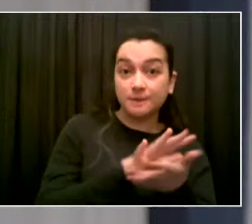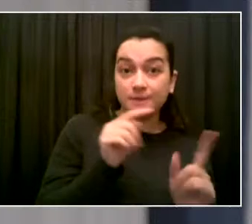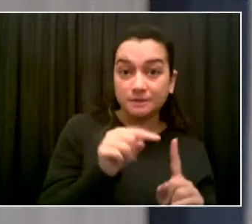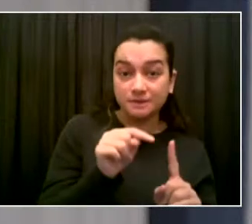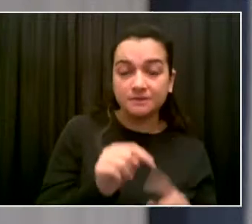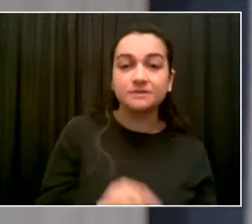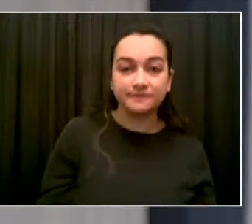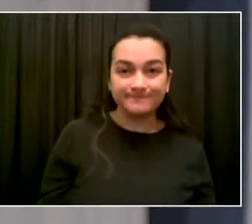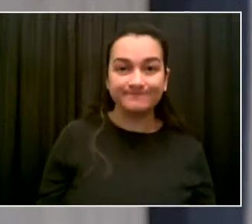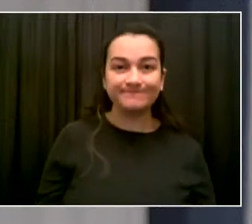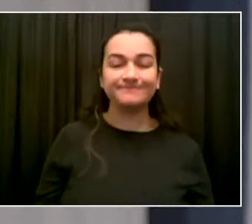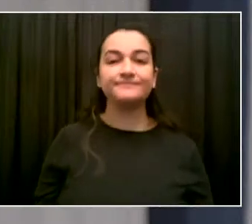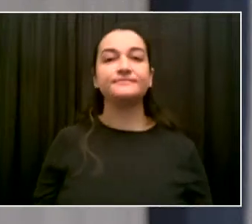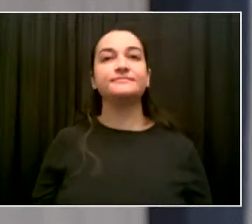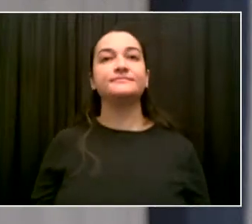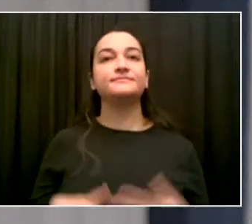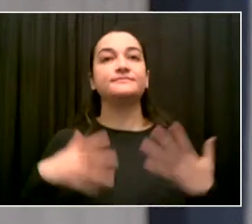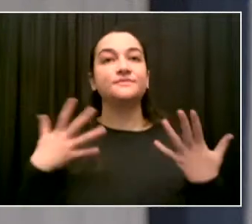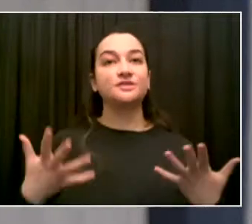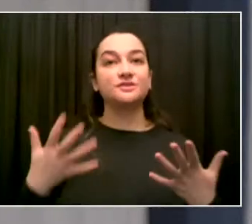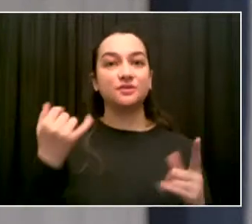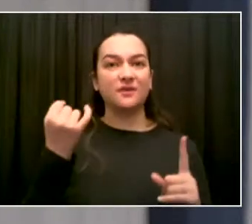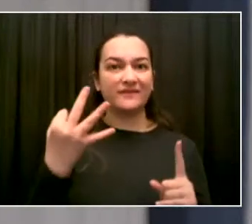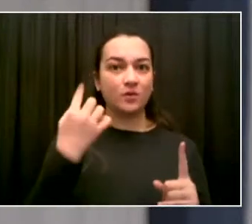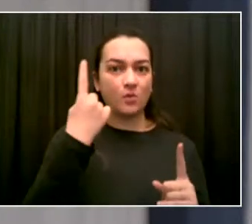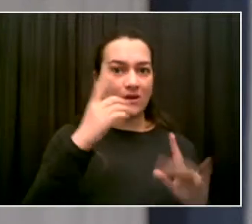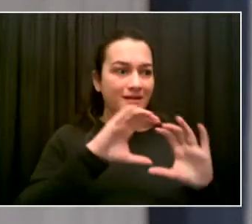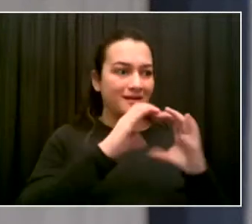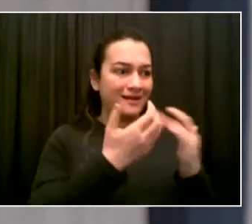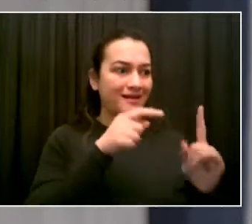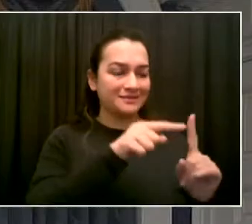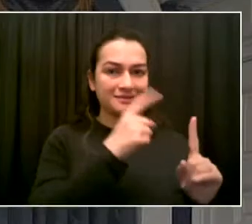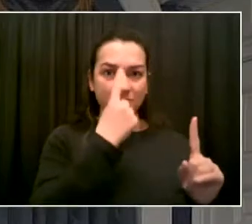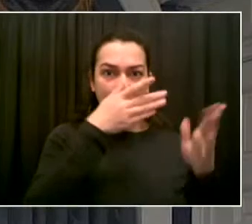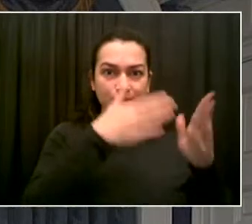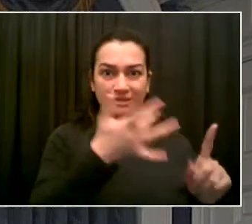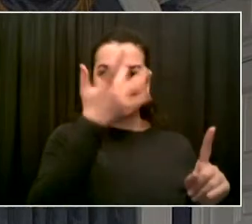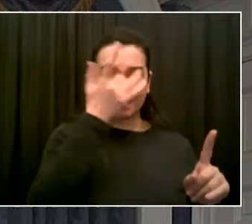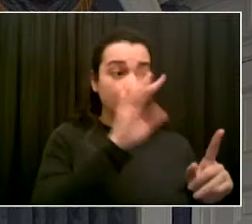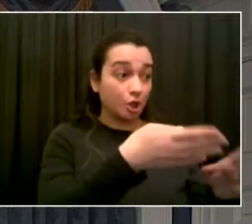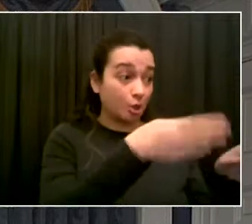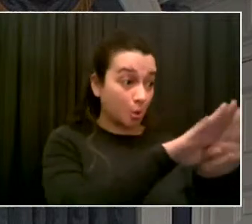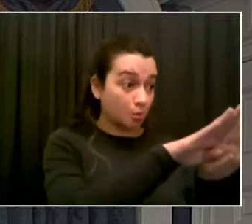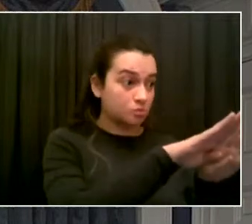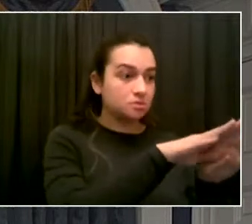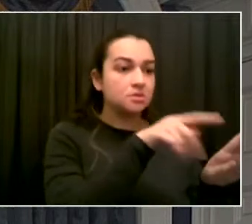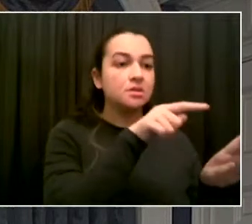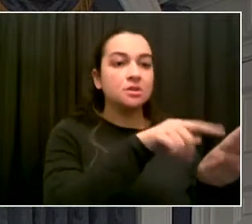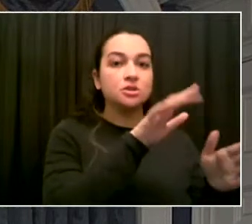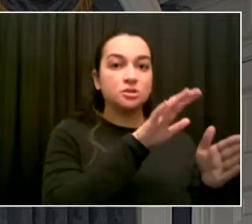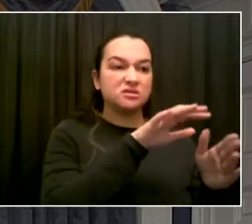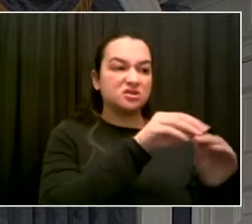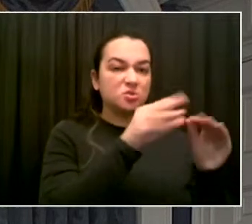allows us to interrupt the spread before it gets too far. Thank you very much. Go ahead, Andrew.